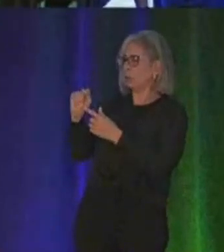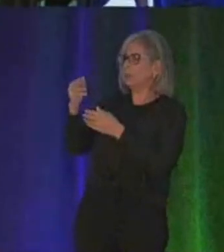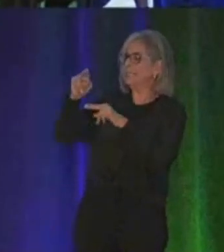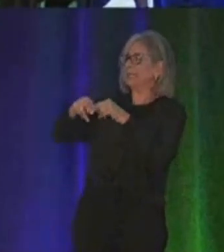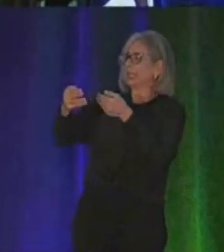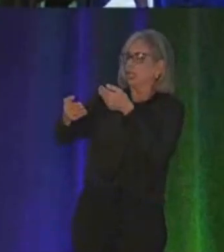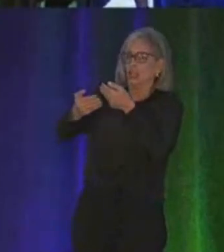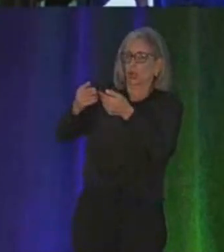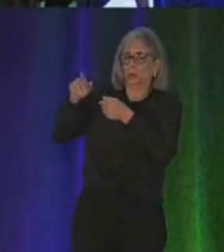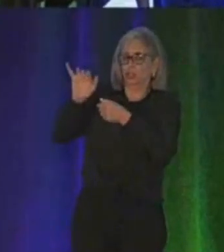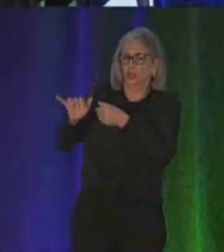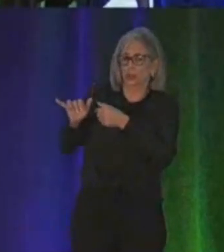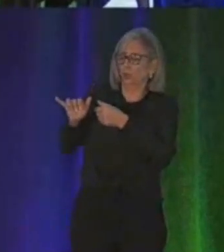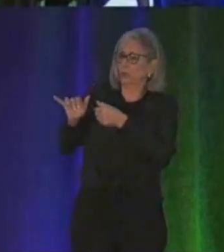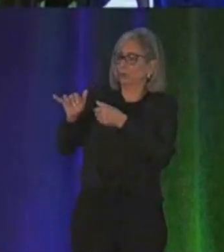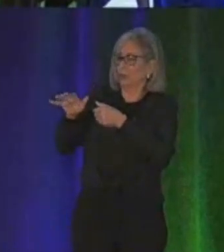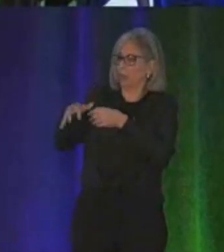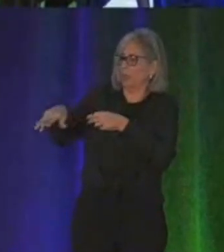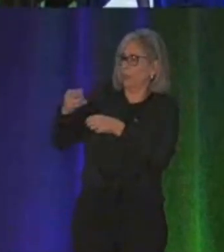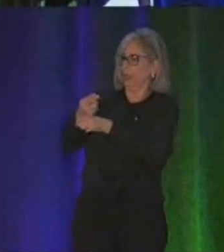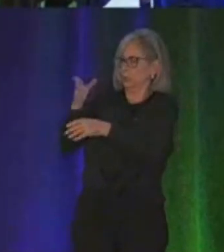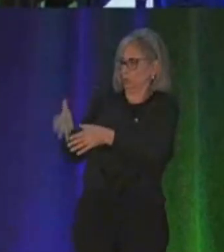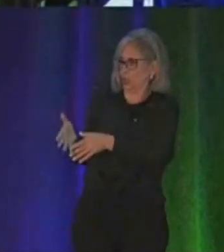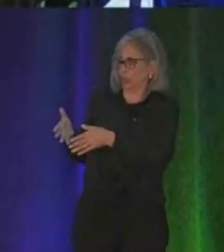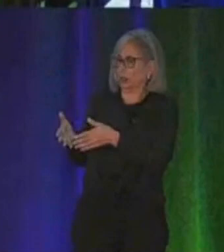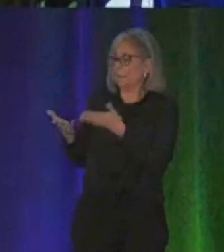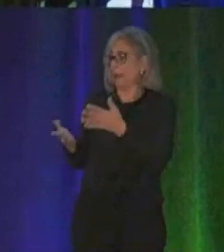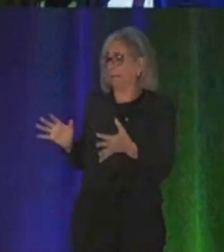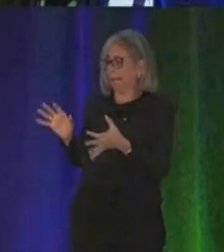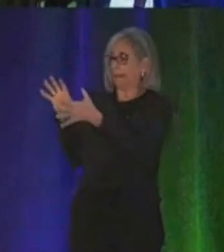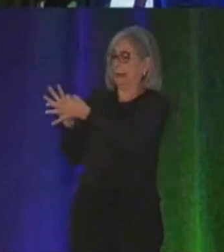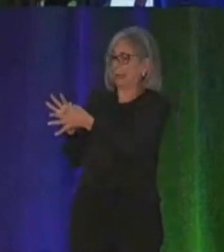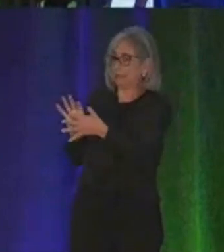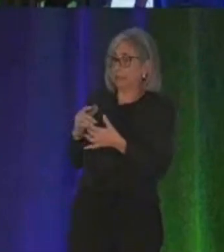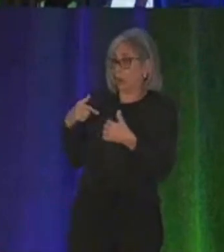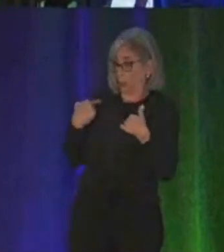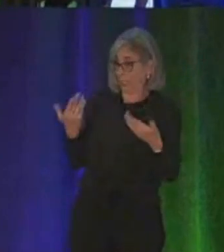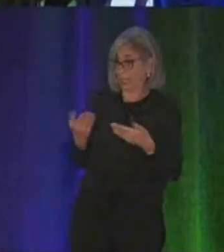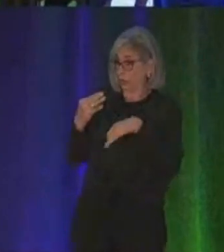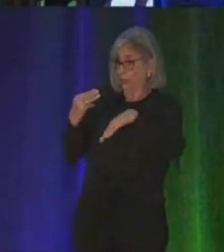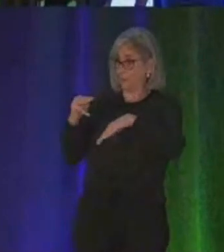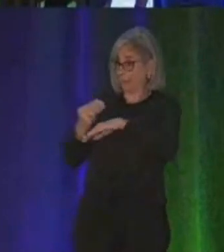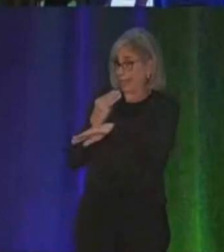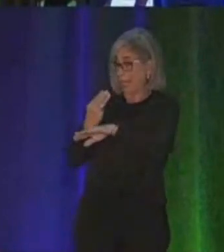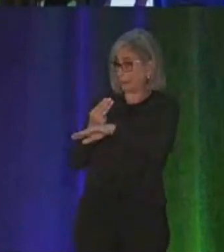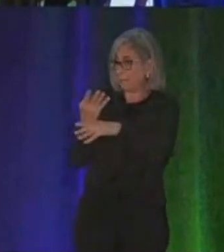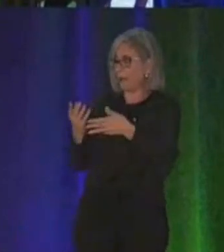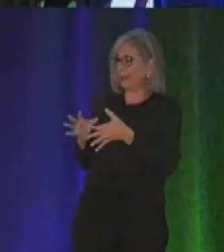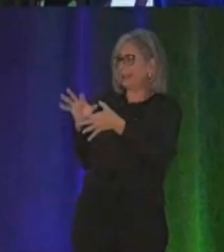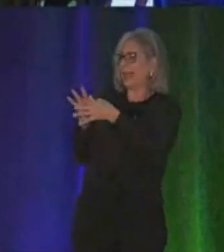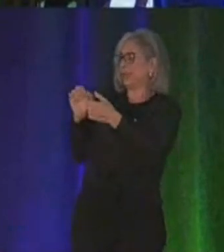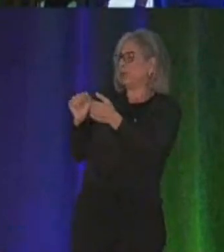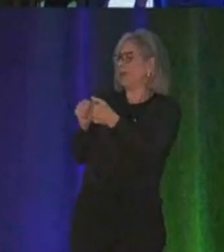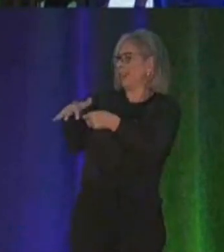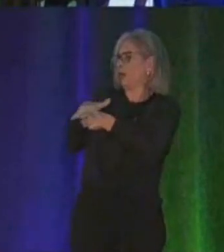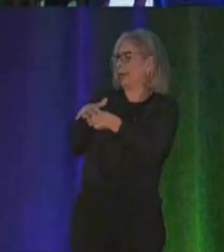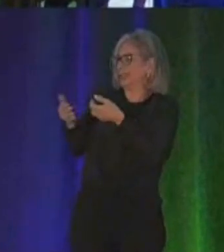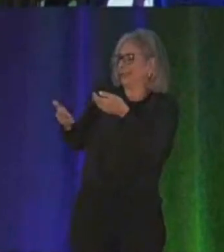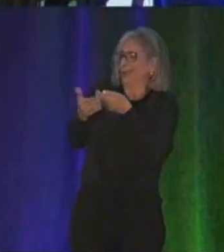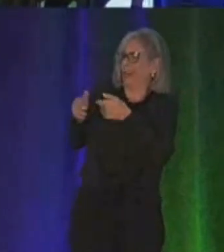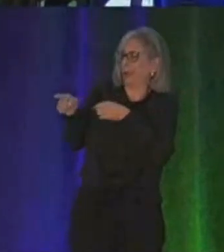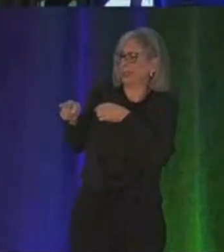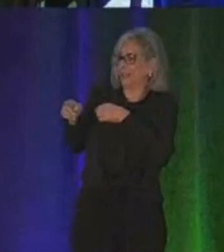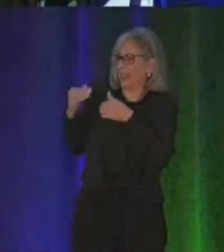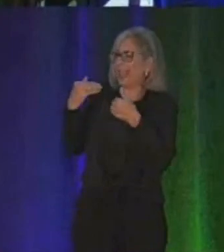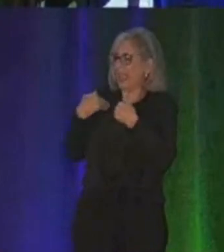request a file, they're going through CloudFront first. So they might connect. So if we're all here in Miami, we might connect to a CloudFront location nearby. I don't know where it is, but I know